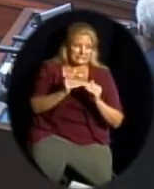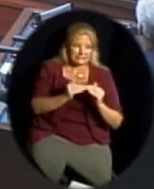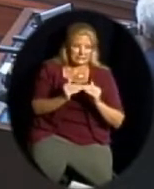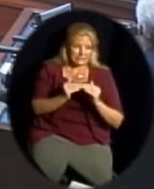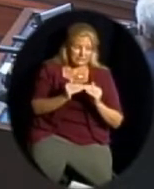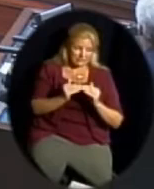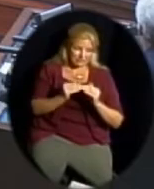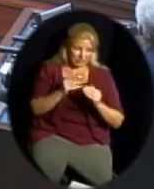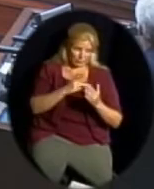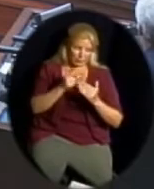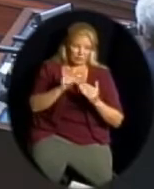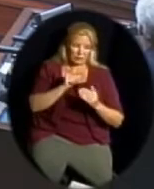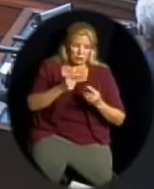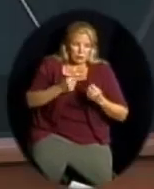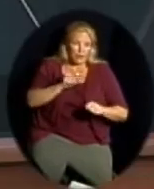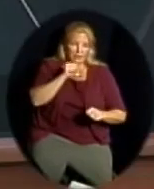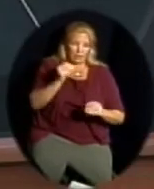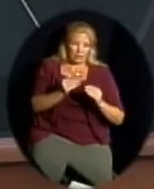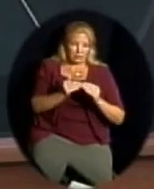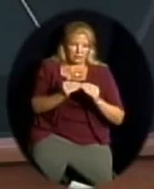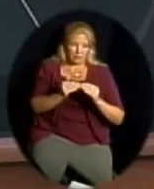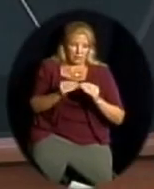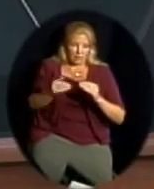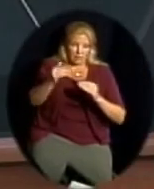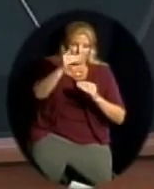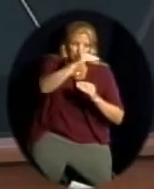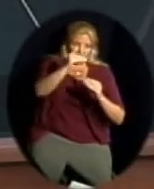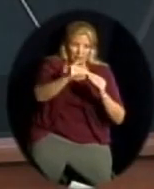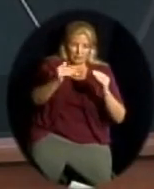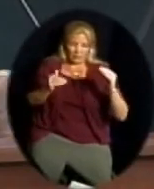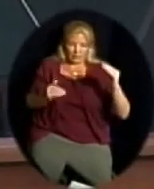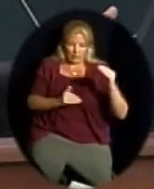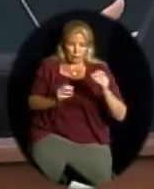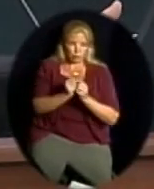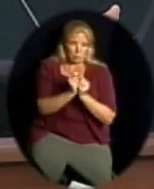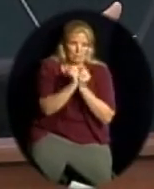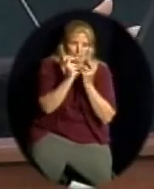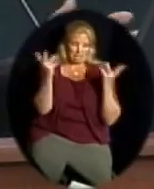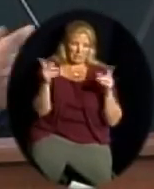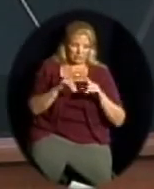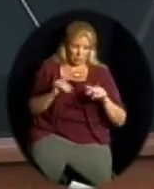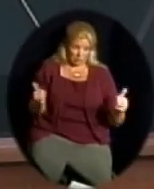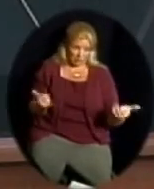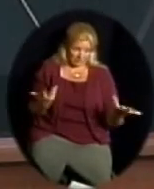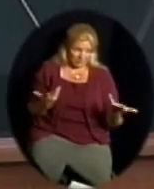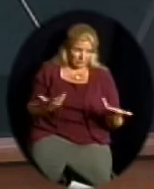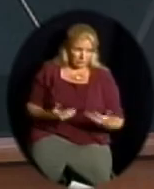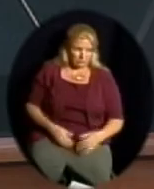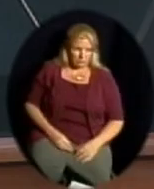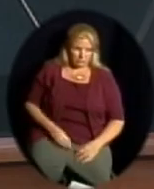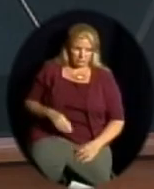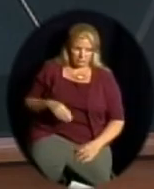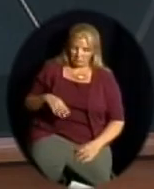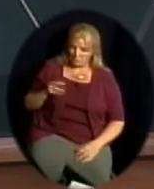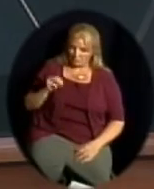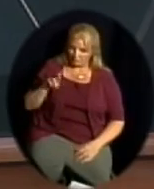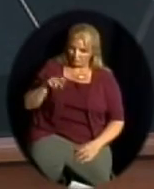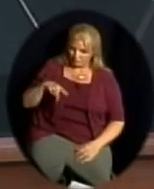too far up at one time, and try to maintain as much stability as. Mr. Parker, would you agree with that? You've been here longer than I have.